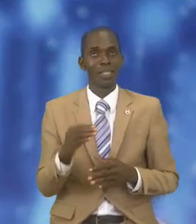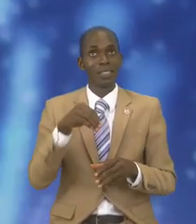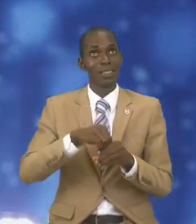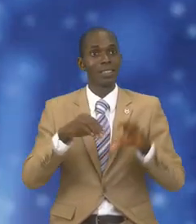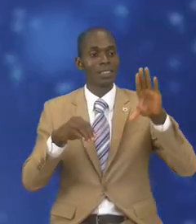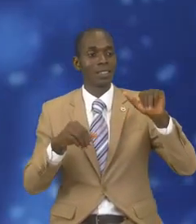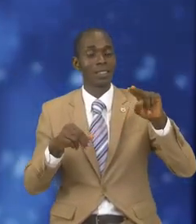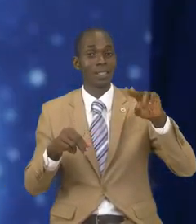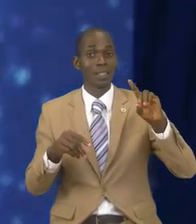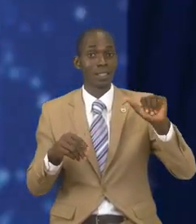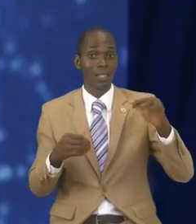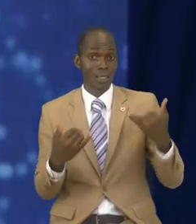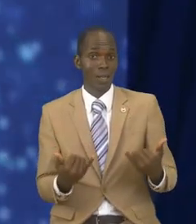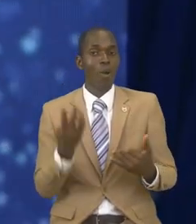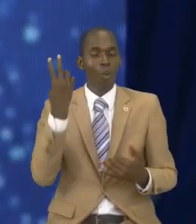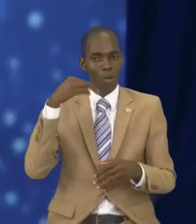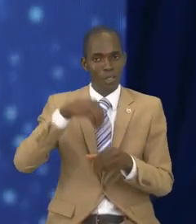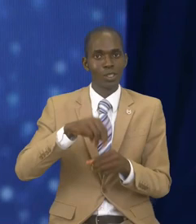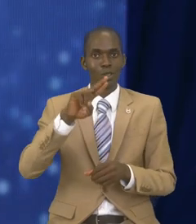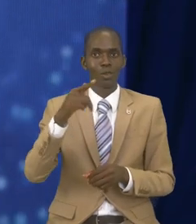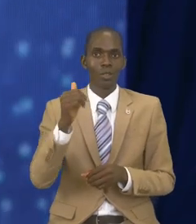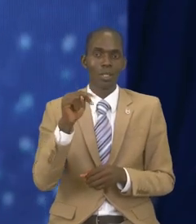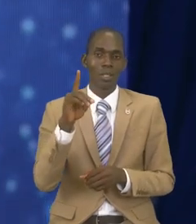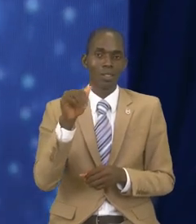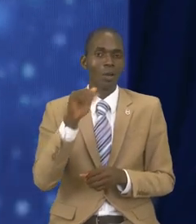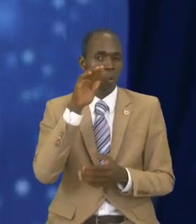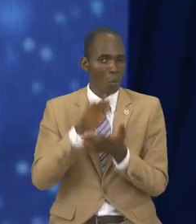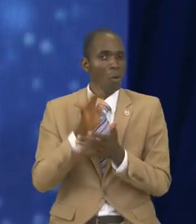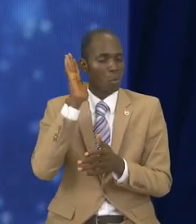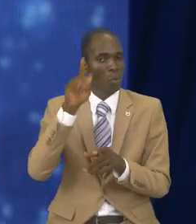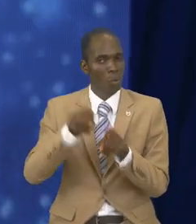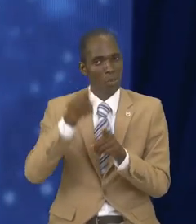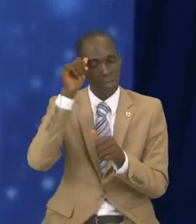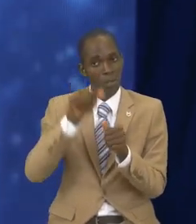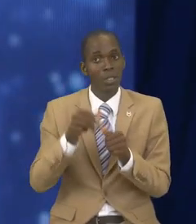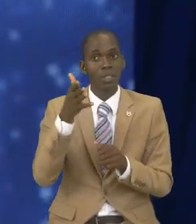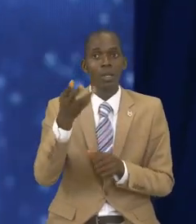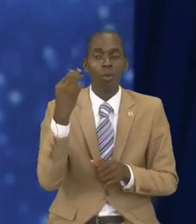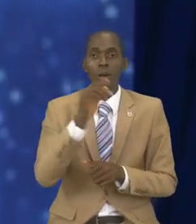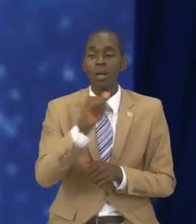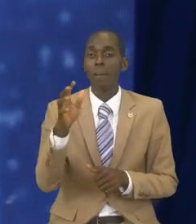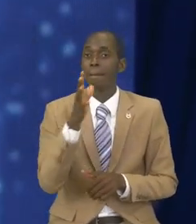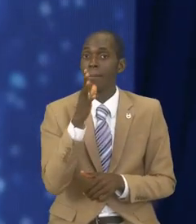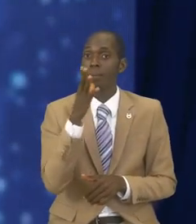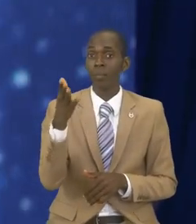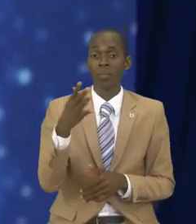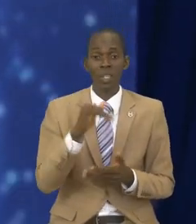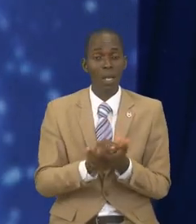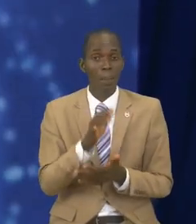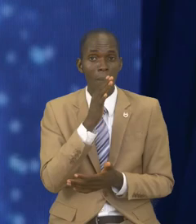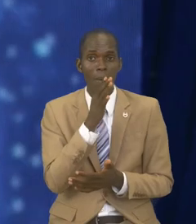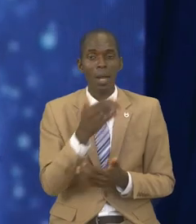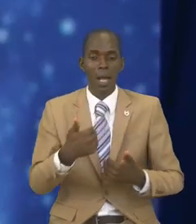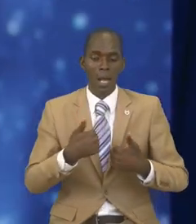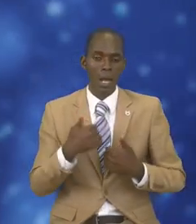Uganda at that time. You remember, the wife also, remember, there was a mother there. And this mother had a child, a